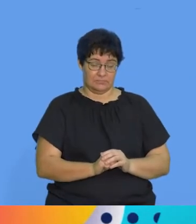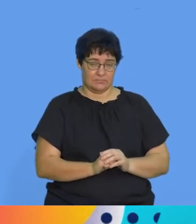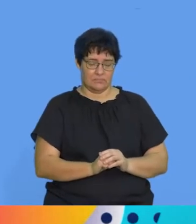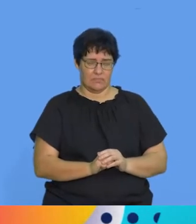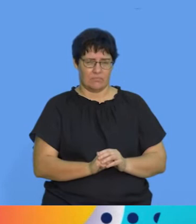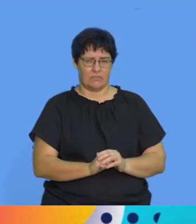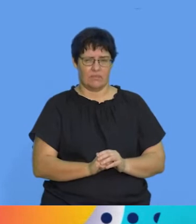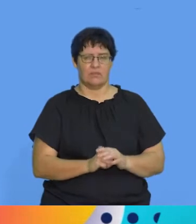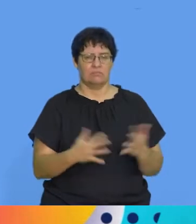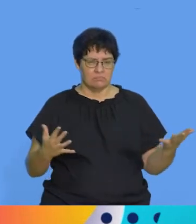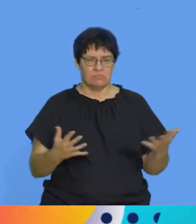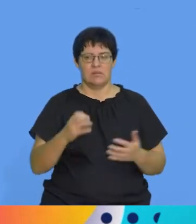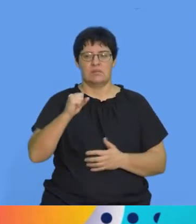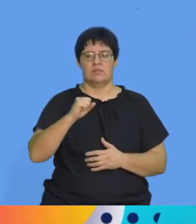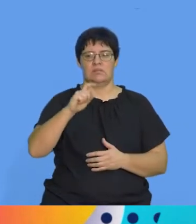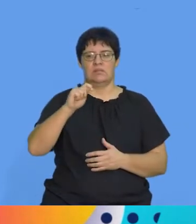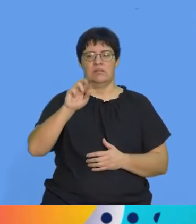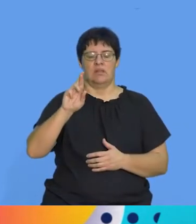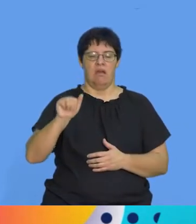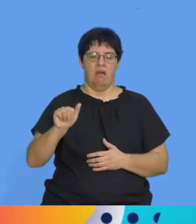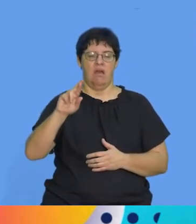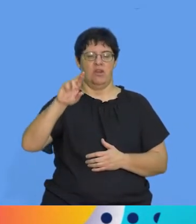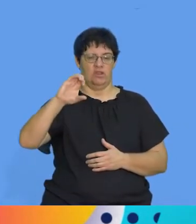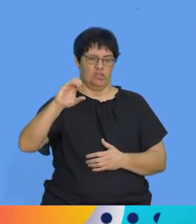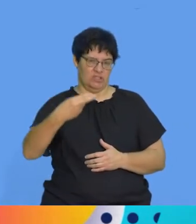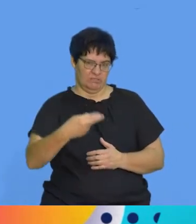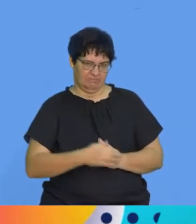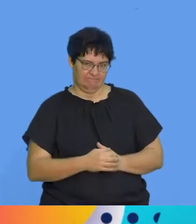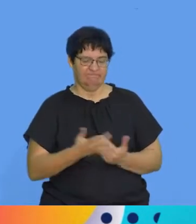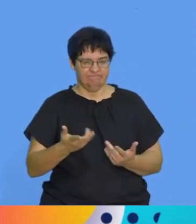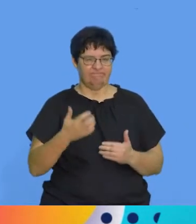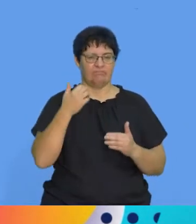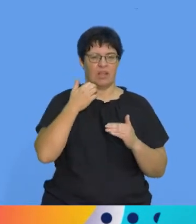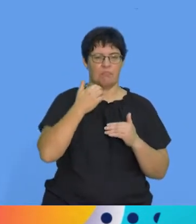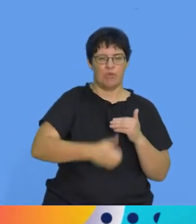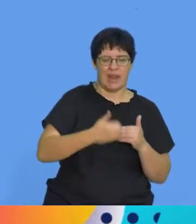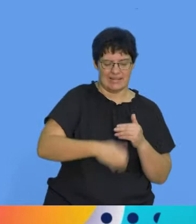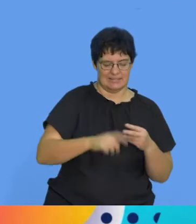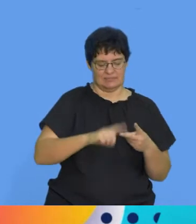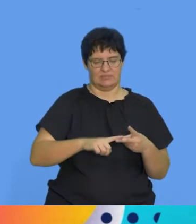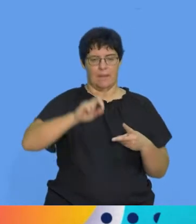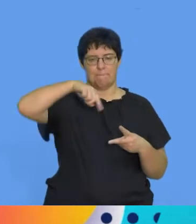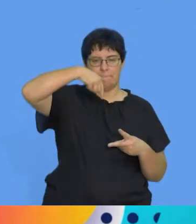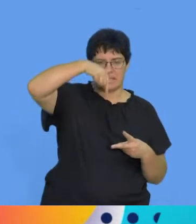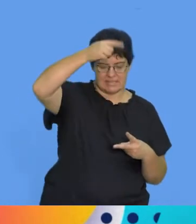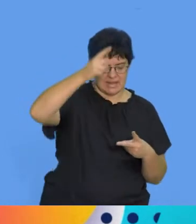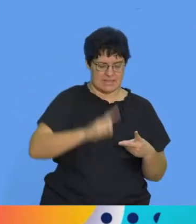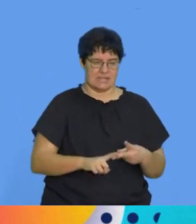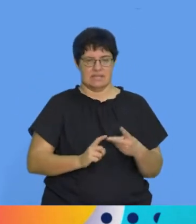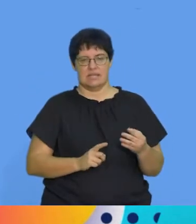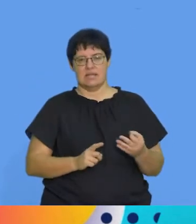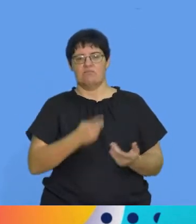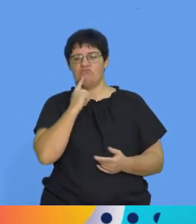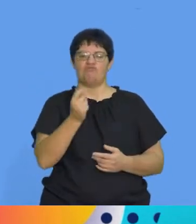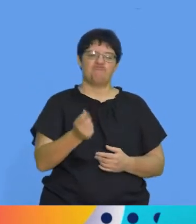common example is going to be starches. They pretty much your breads and your pastas. If you have a